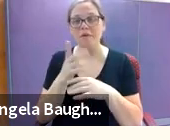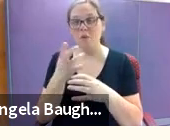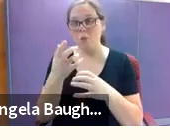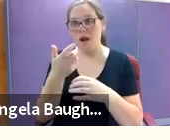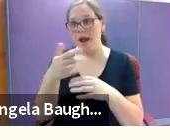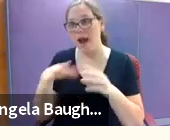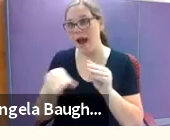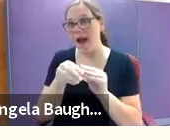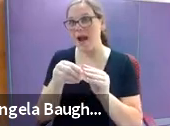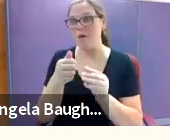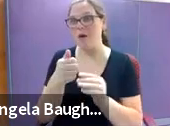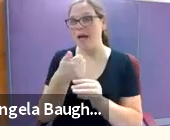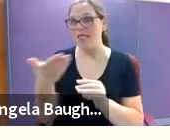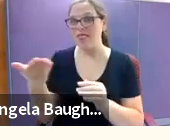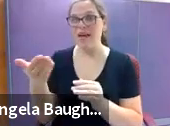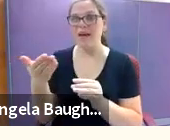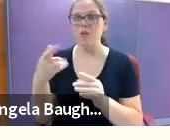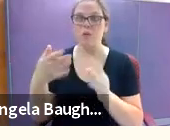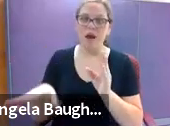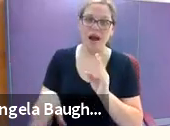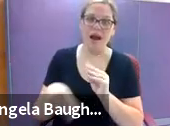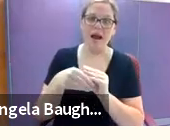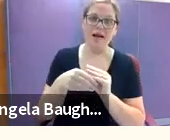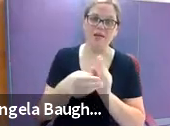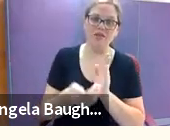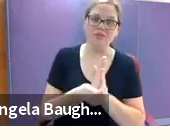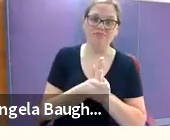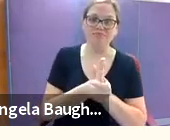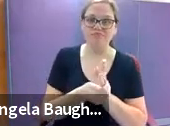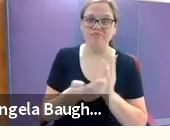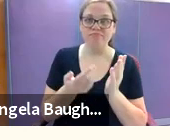or change the agenda in any way.